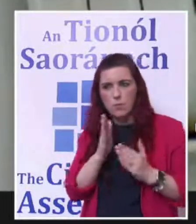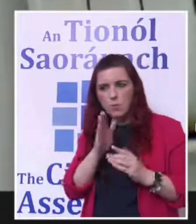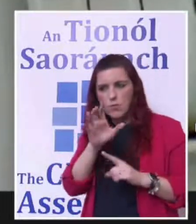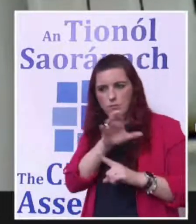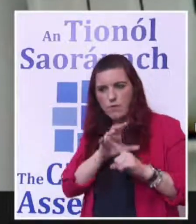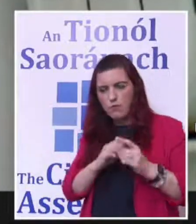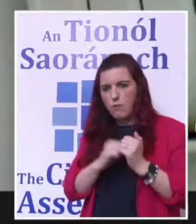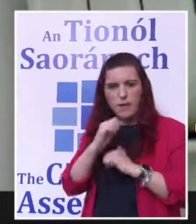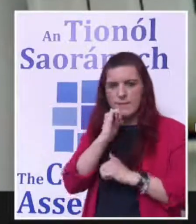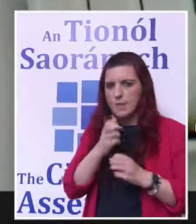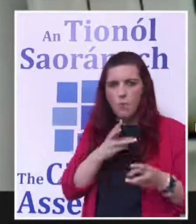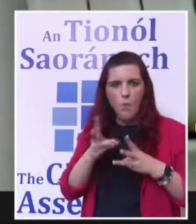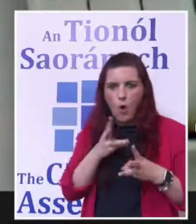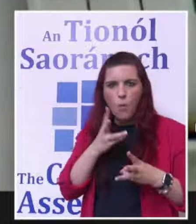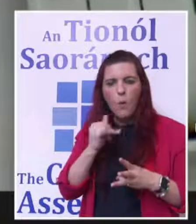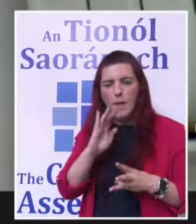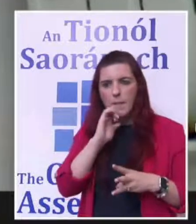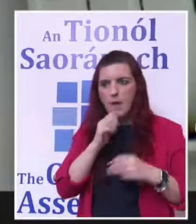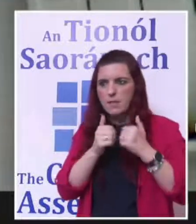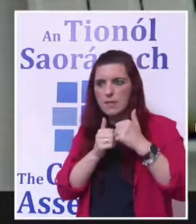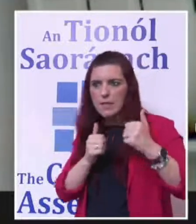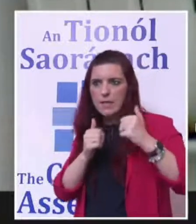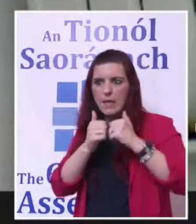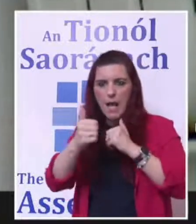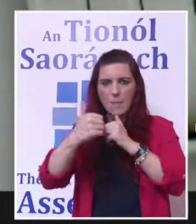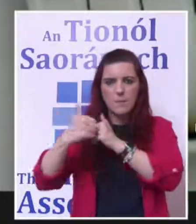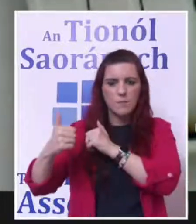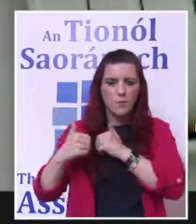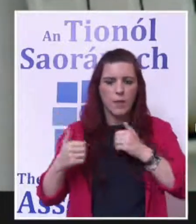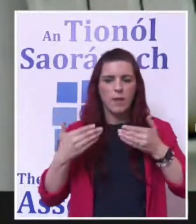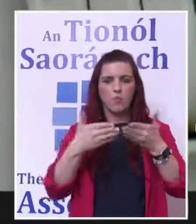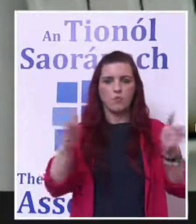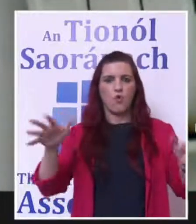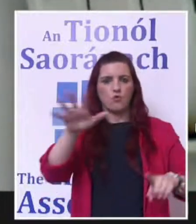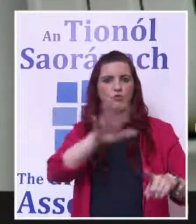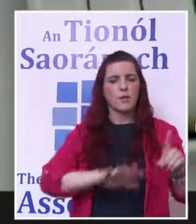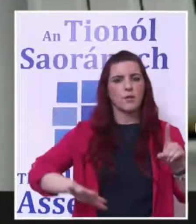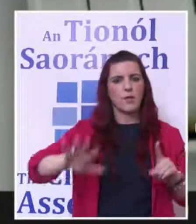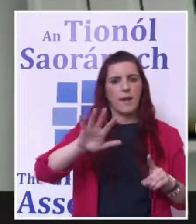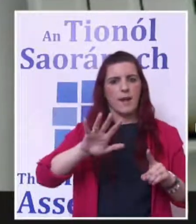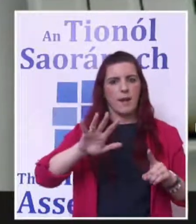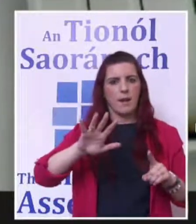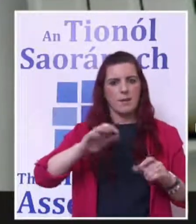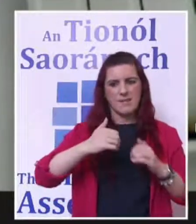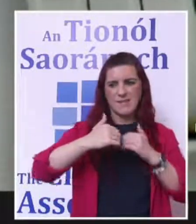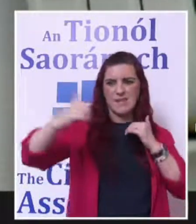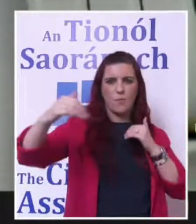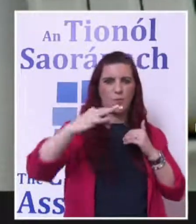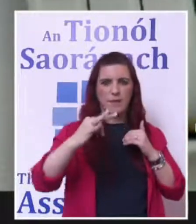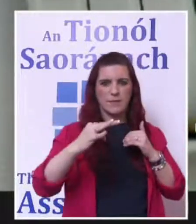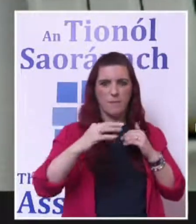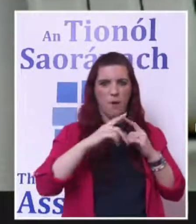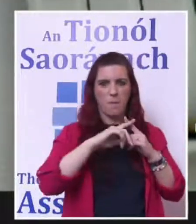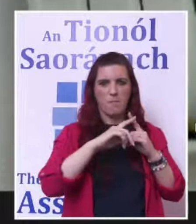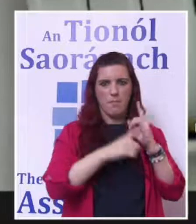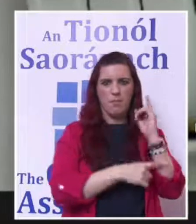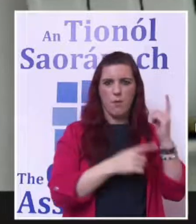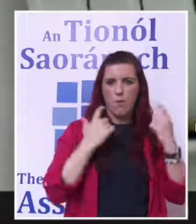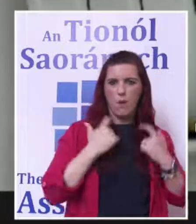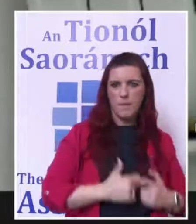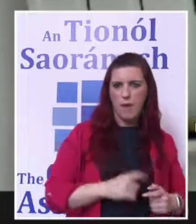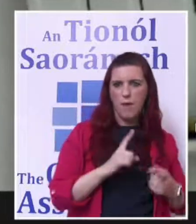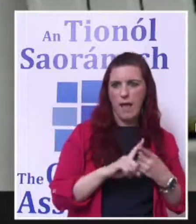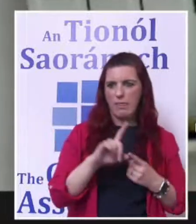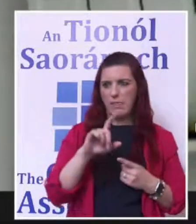work. And it didn't work because there was such a gap between the wider regional role of the mayor and the assembly, the council, the